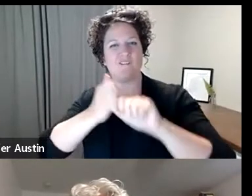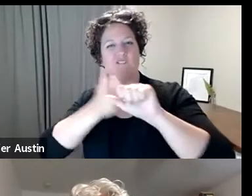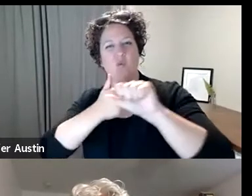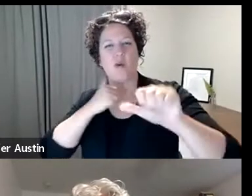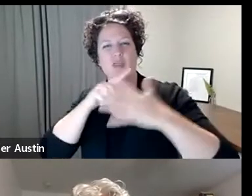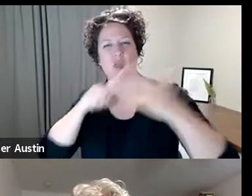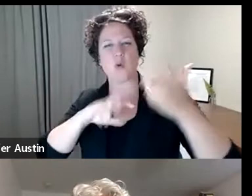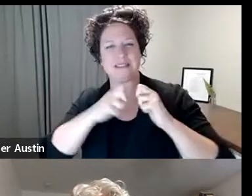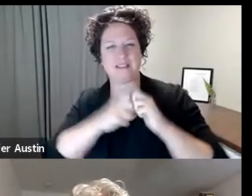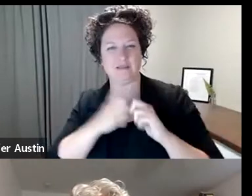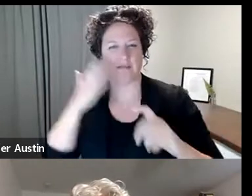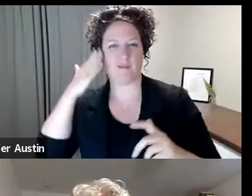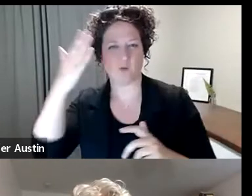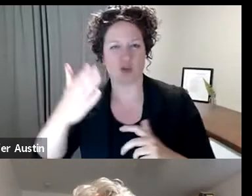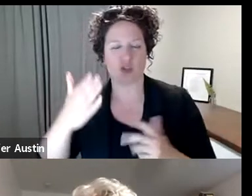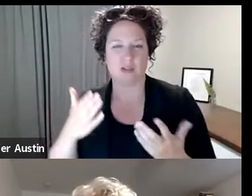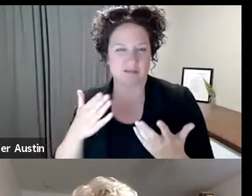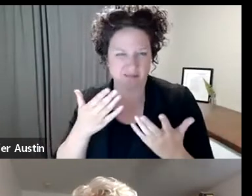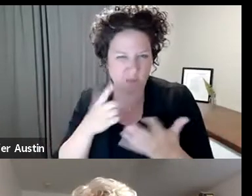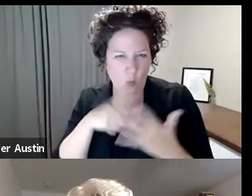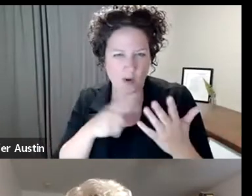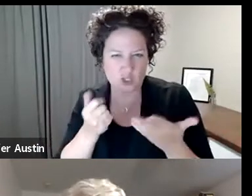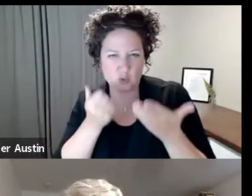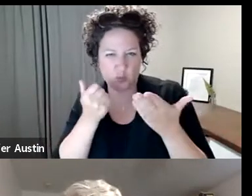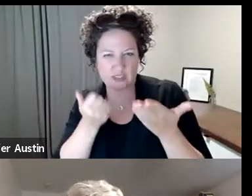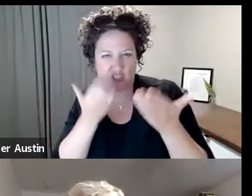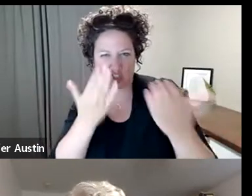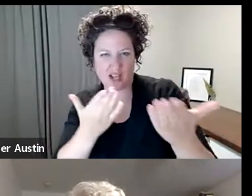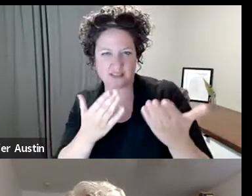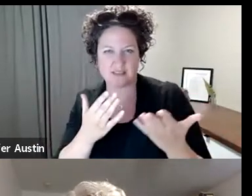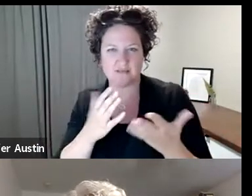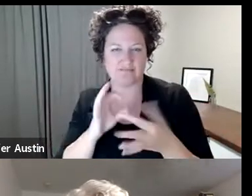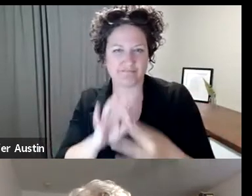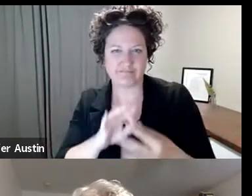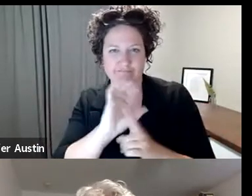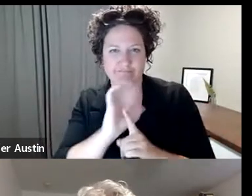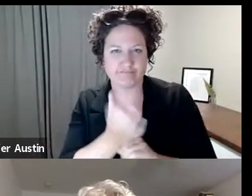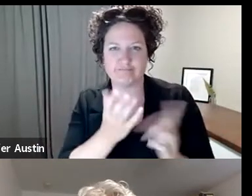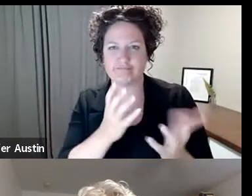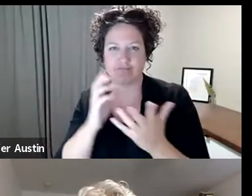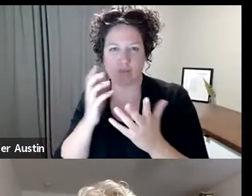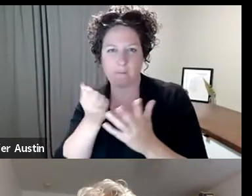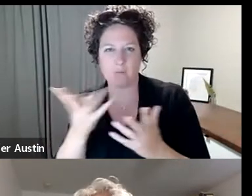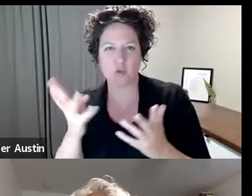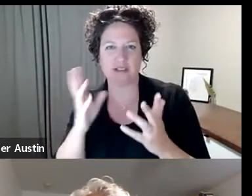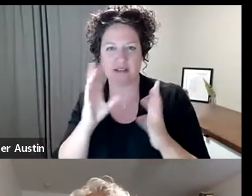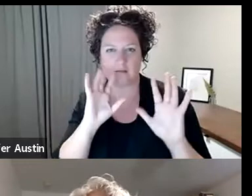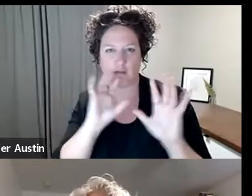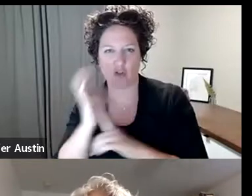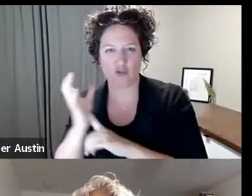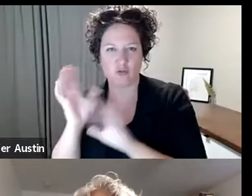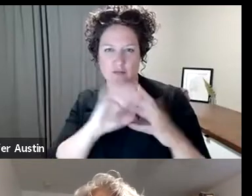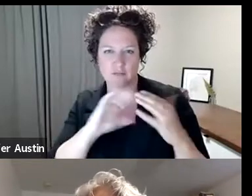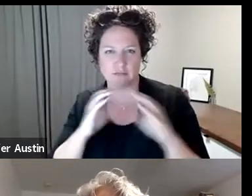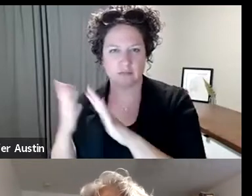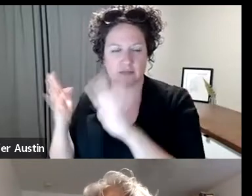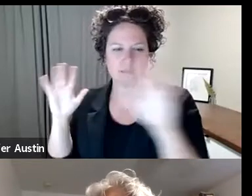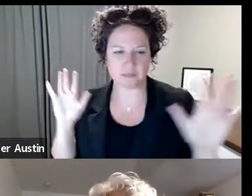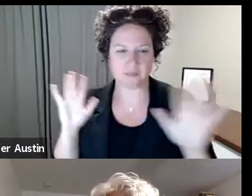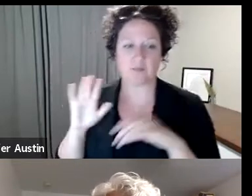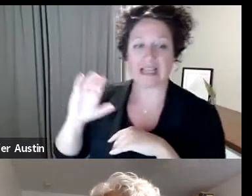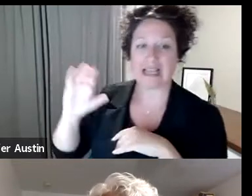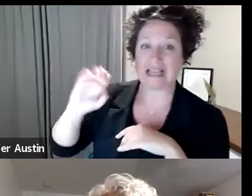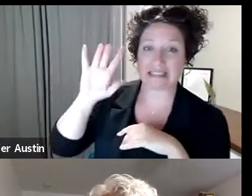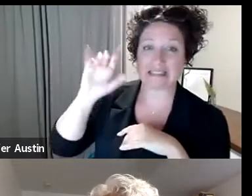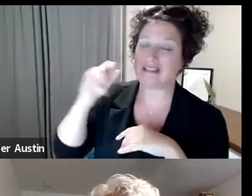there anything that you could suggest in terms of those culturally relevant campaigns or designing for multilingual communities? Yeah, I feel